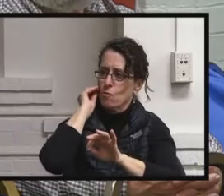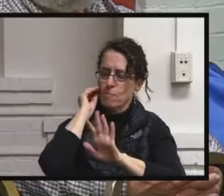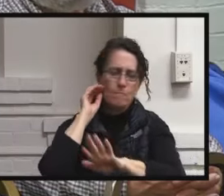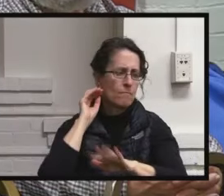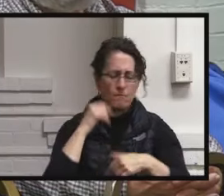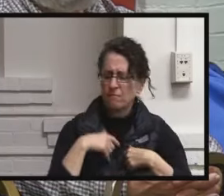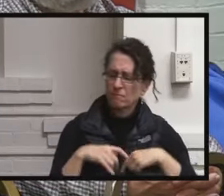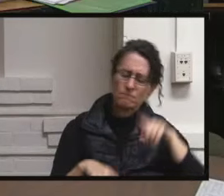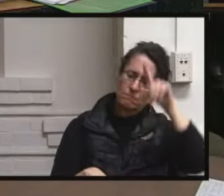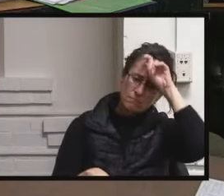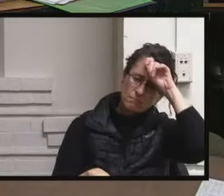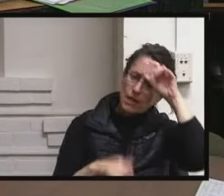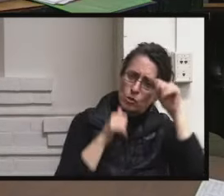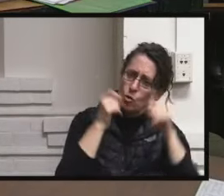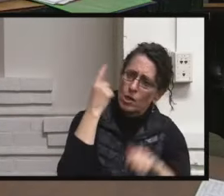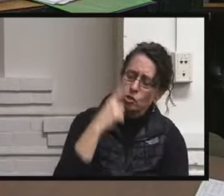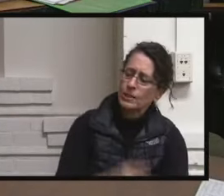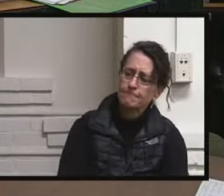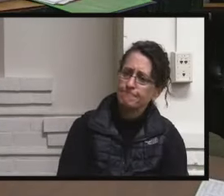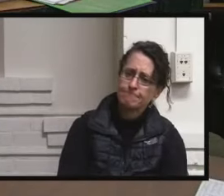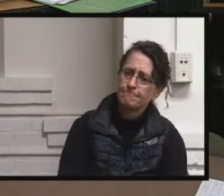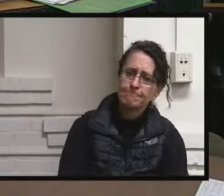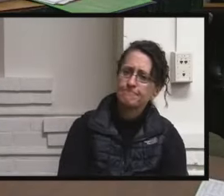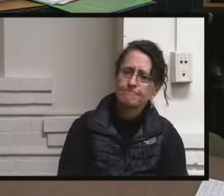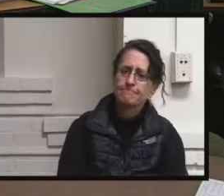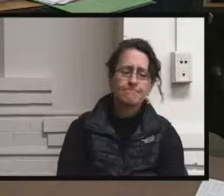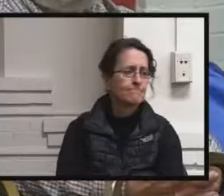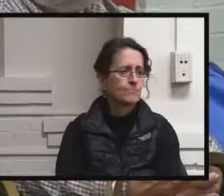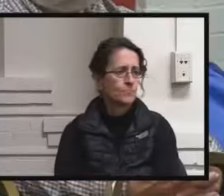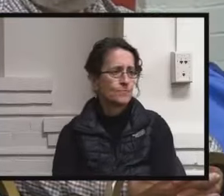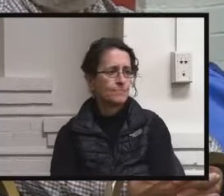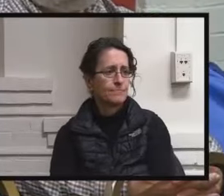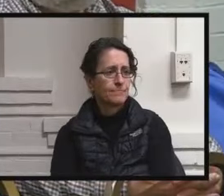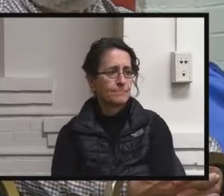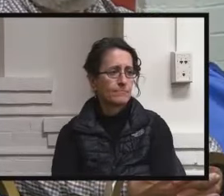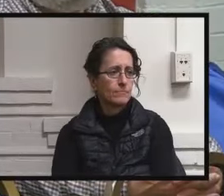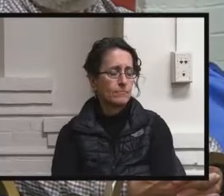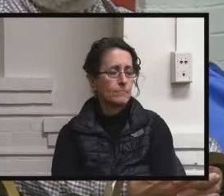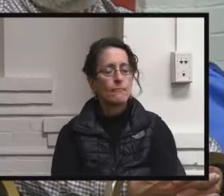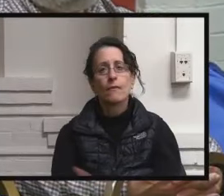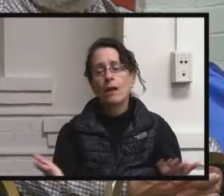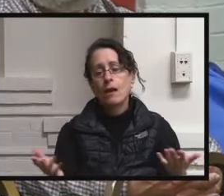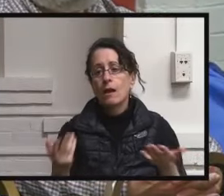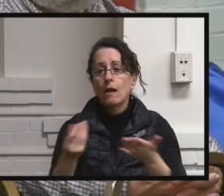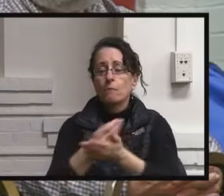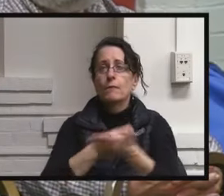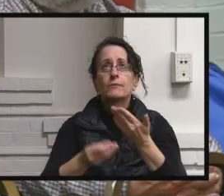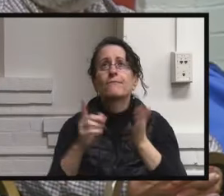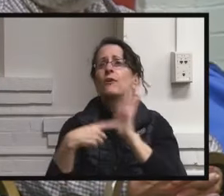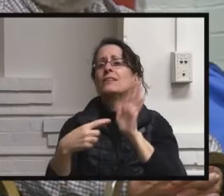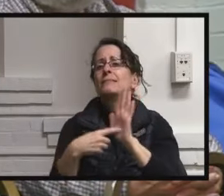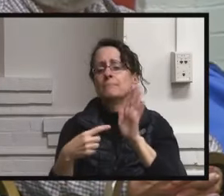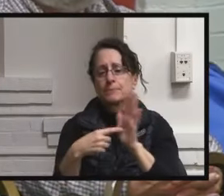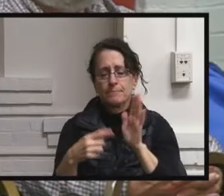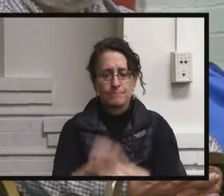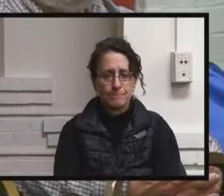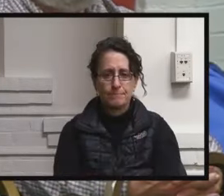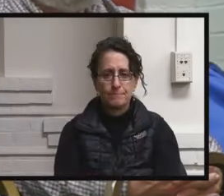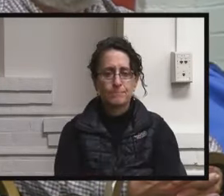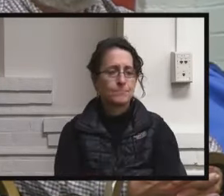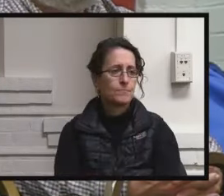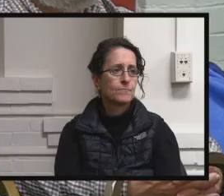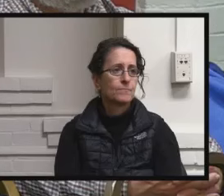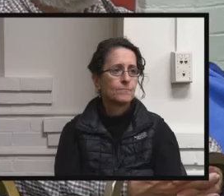get it. I don't understand. Why can't we? Because the budget is... That would be like saying somebody